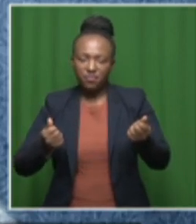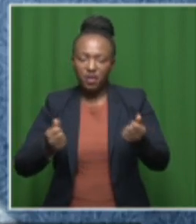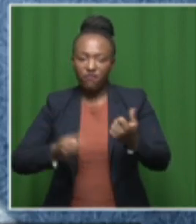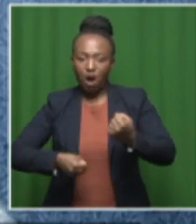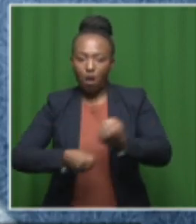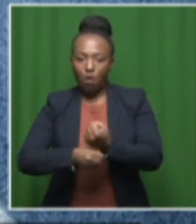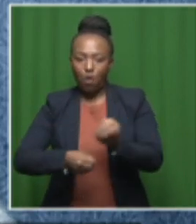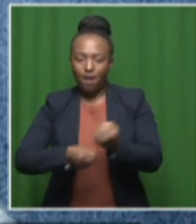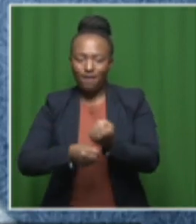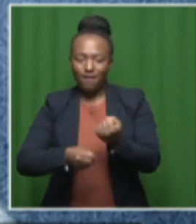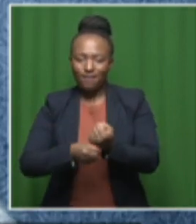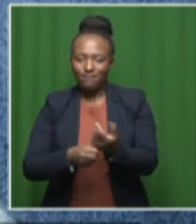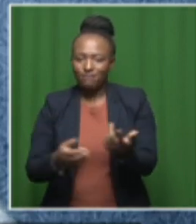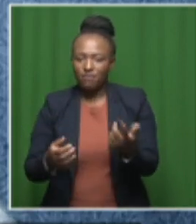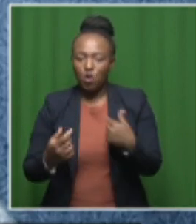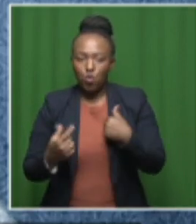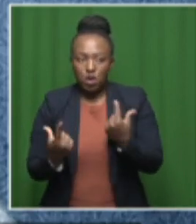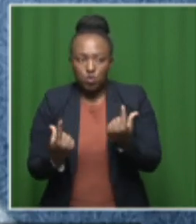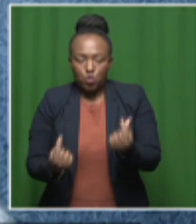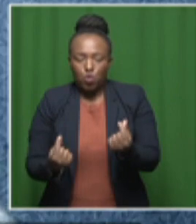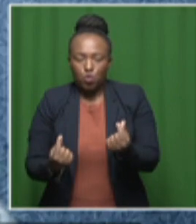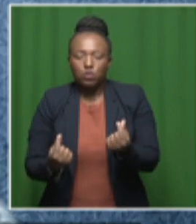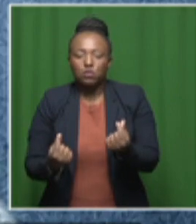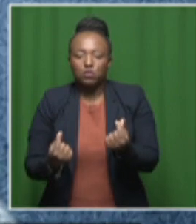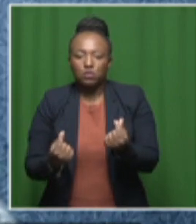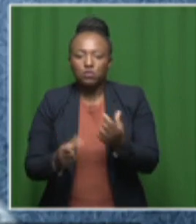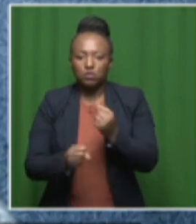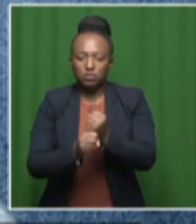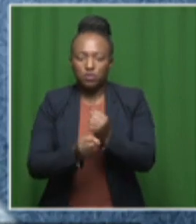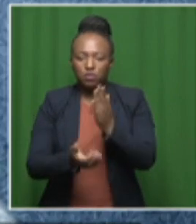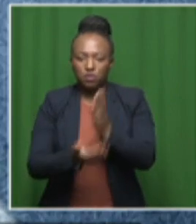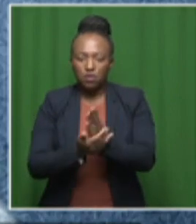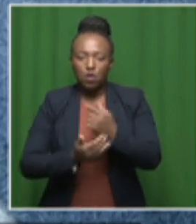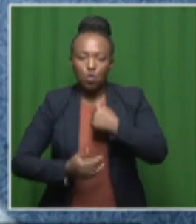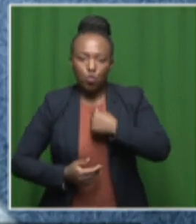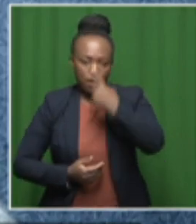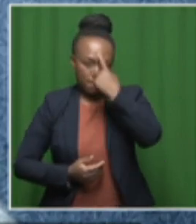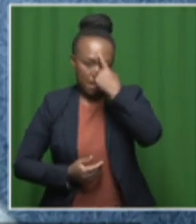if it's not about ensuring that we fundamentally believe